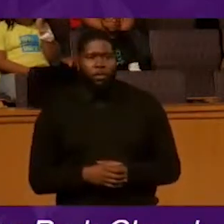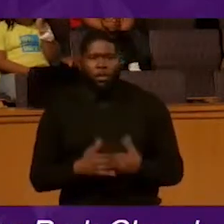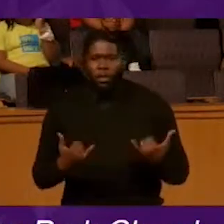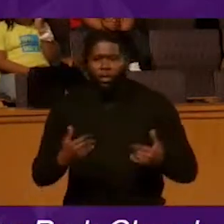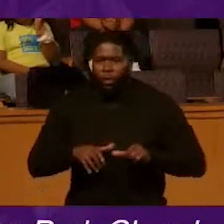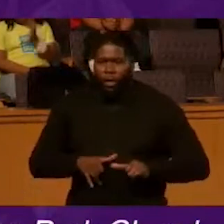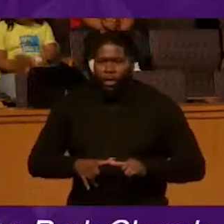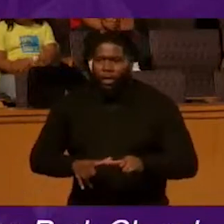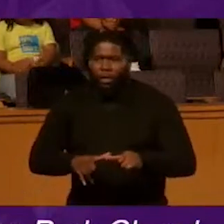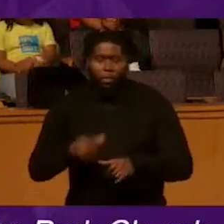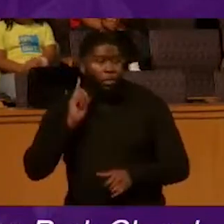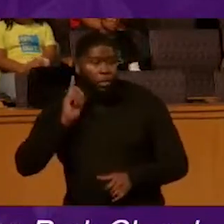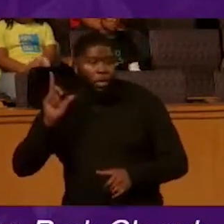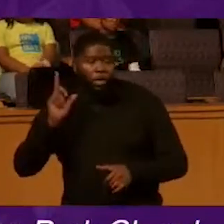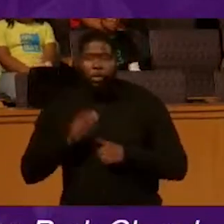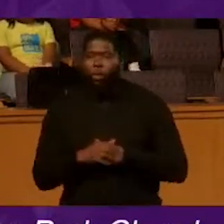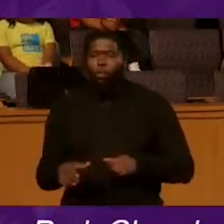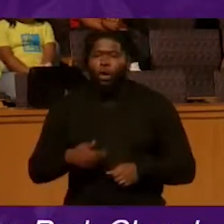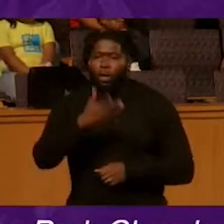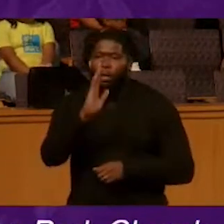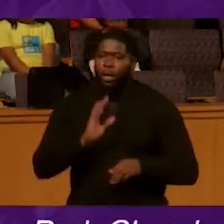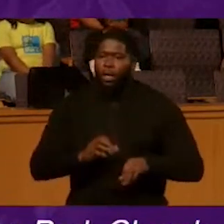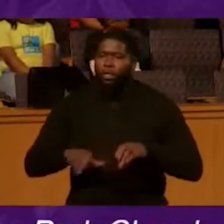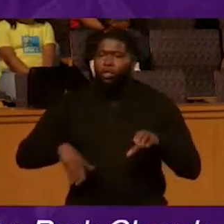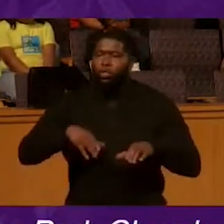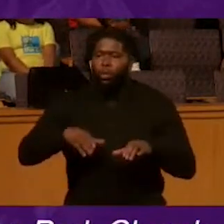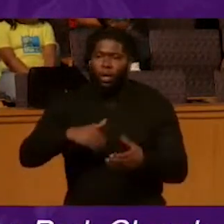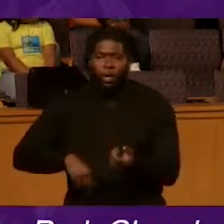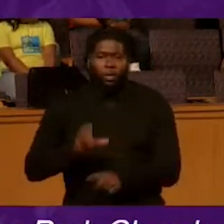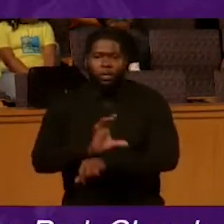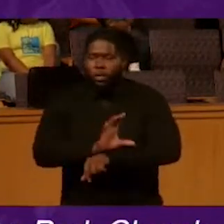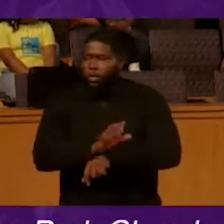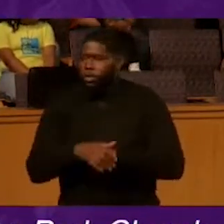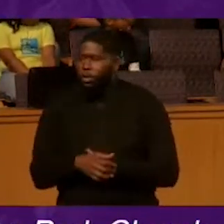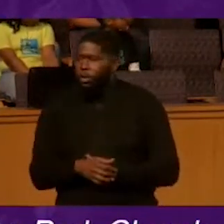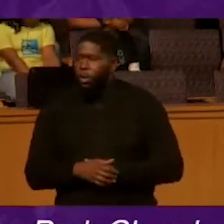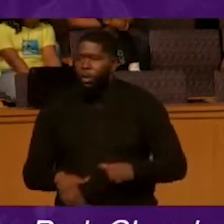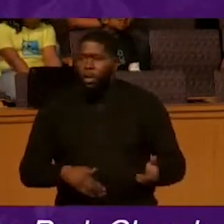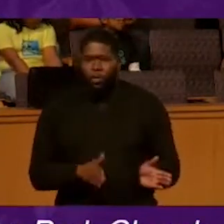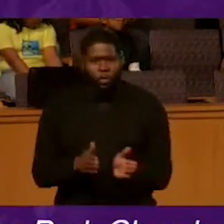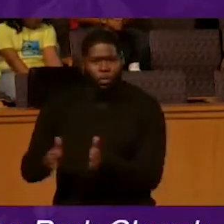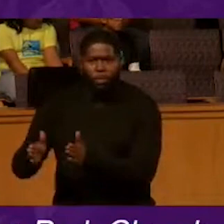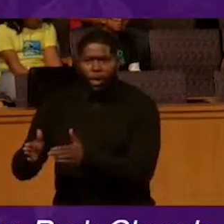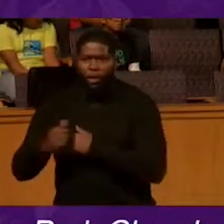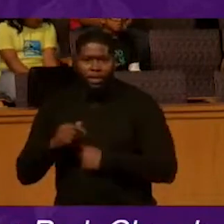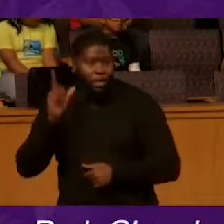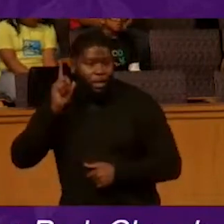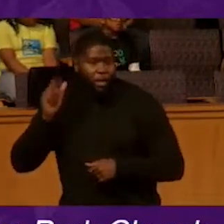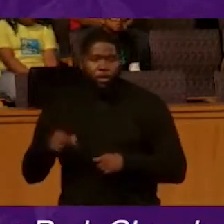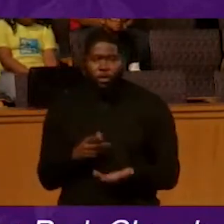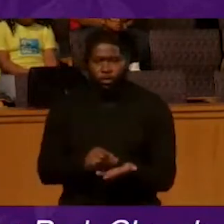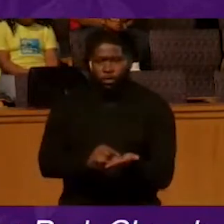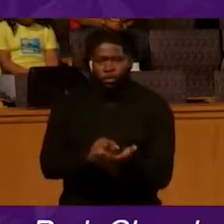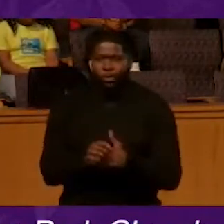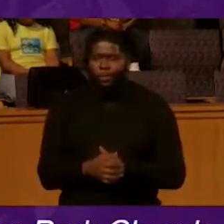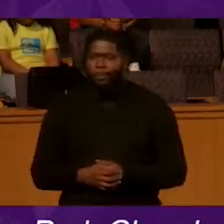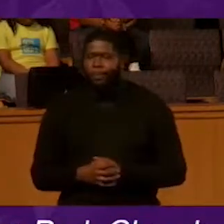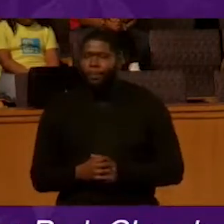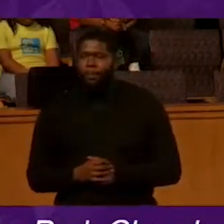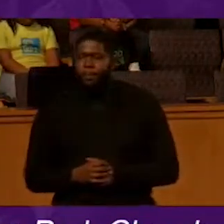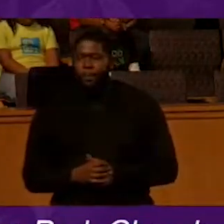to continue to hear more about what God is doing here at the Park Church as we prepare to hear the Park News.